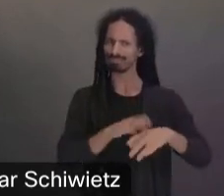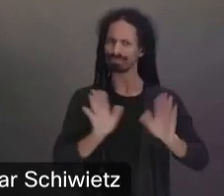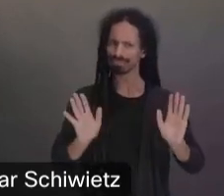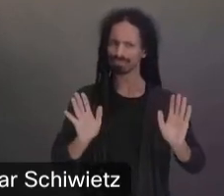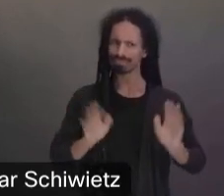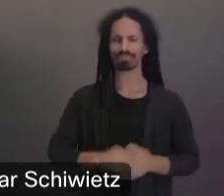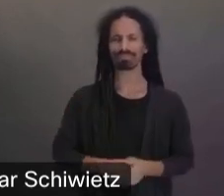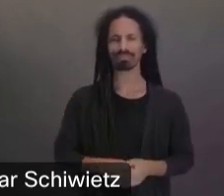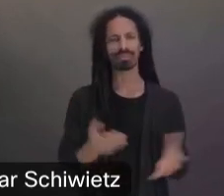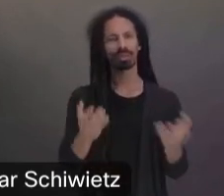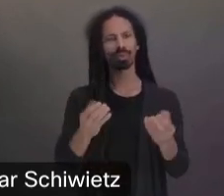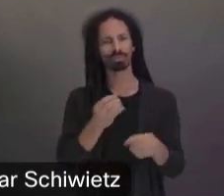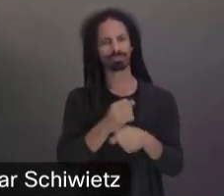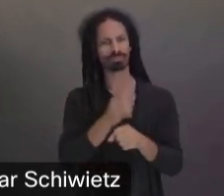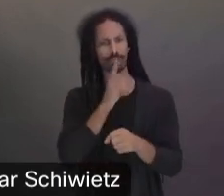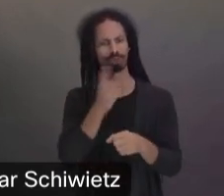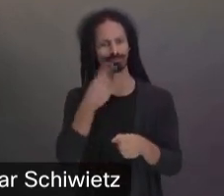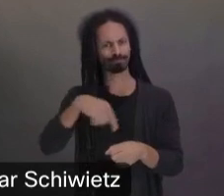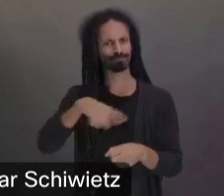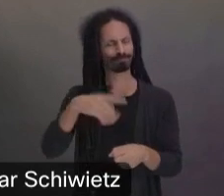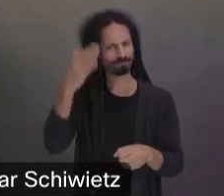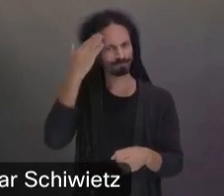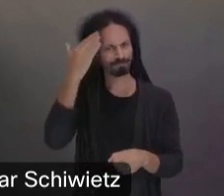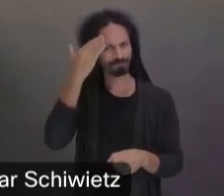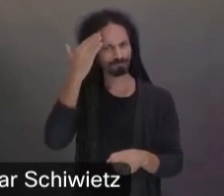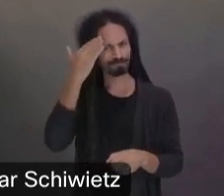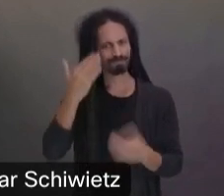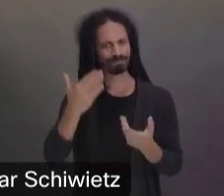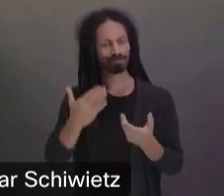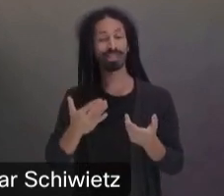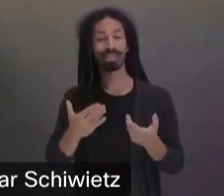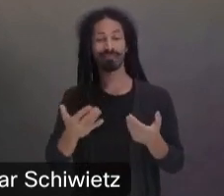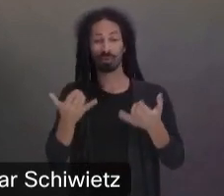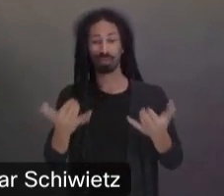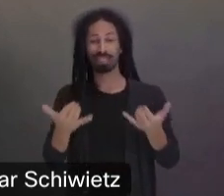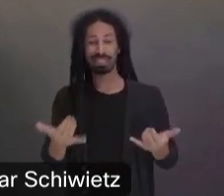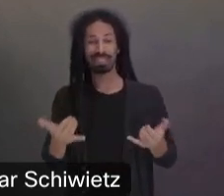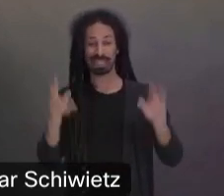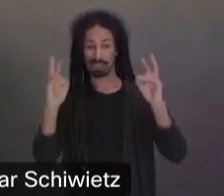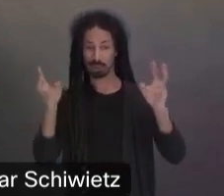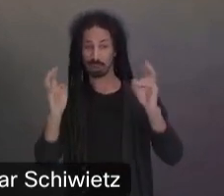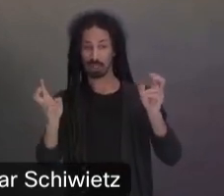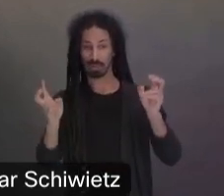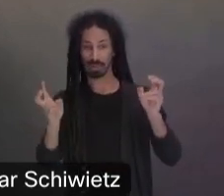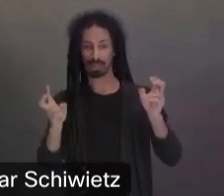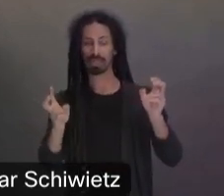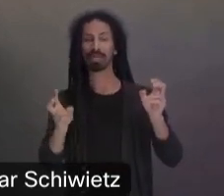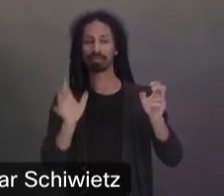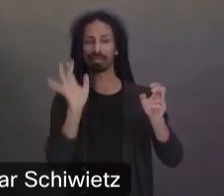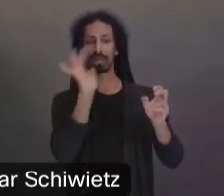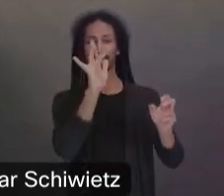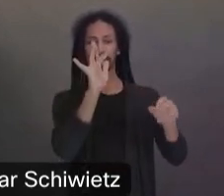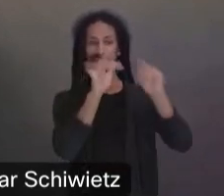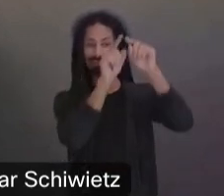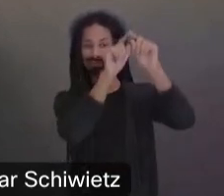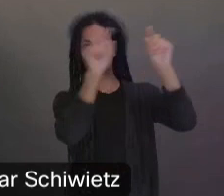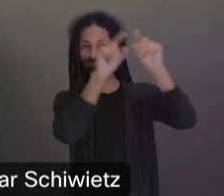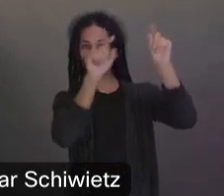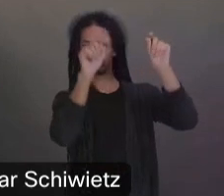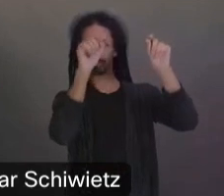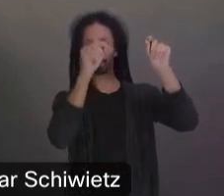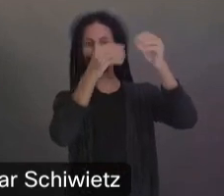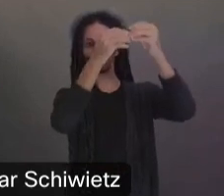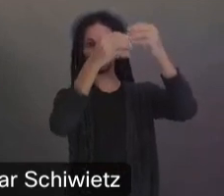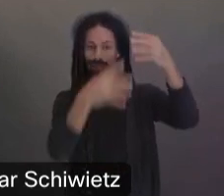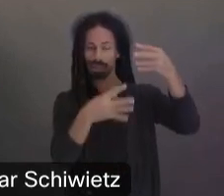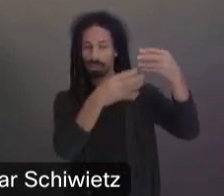that for today's discussion, you would click on Style and Grammar Guidelines, and as soon as you do, it will open a menu.